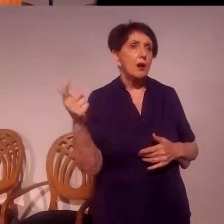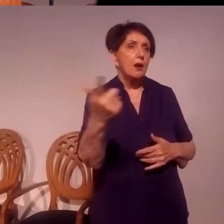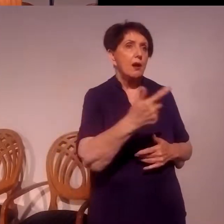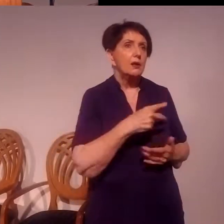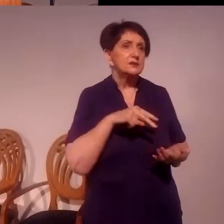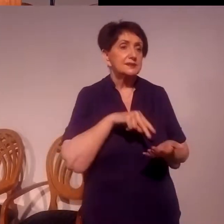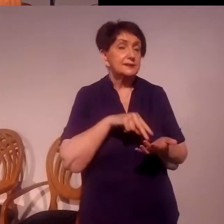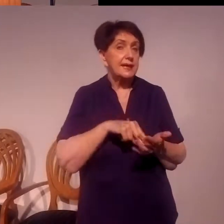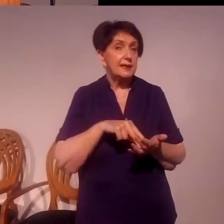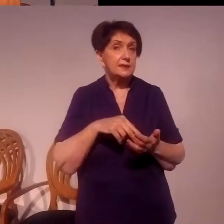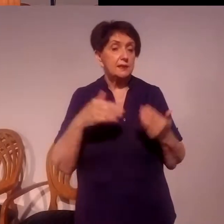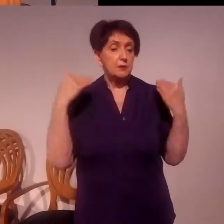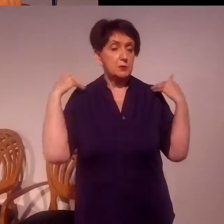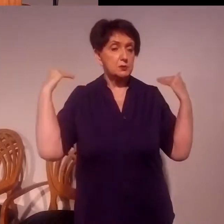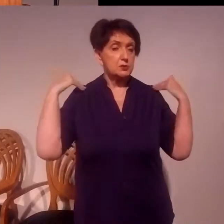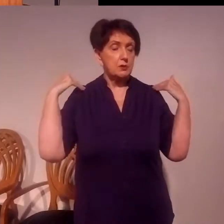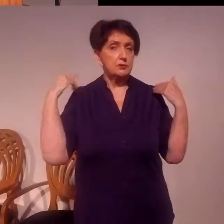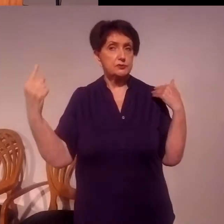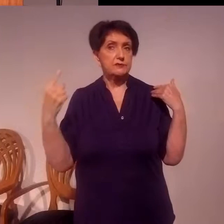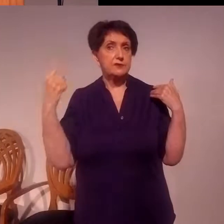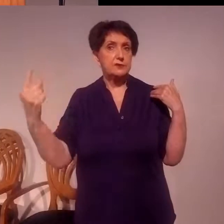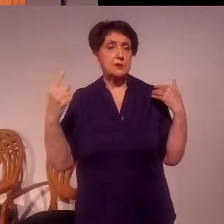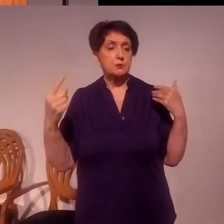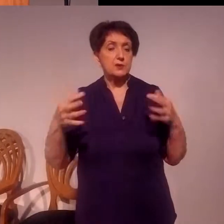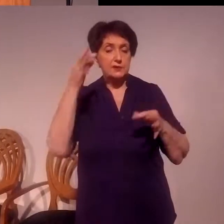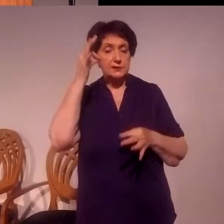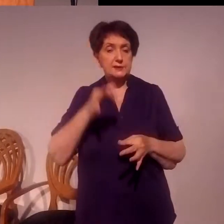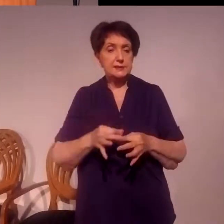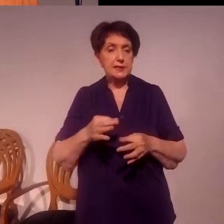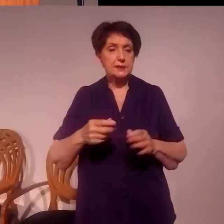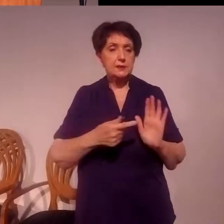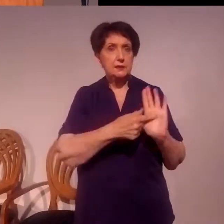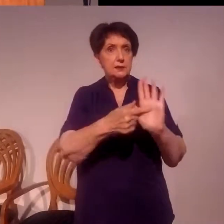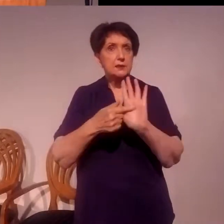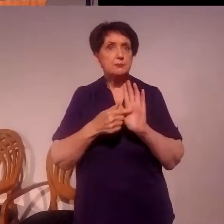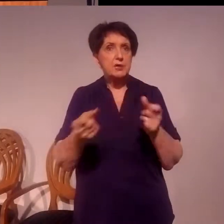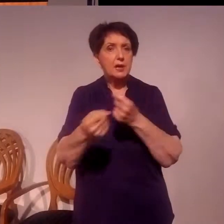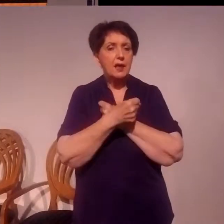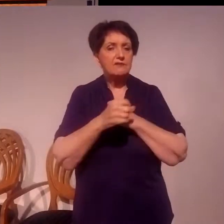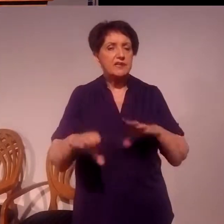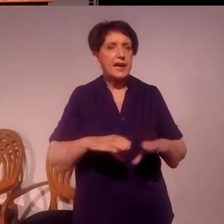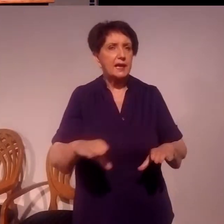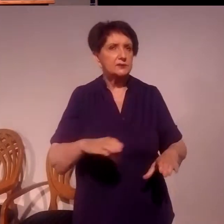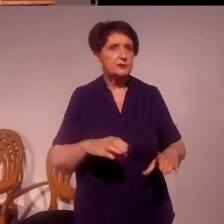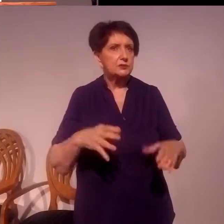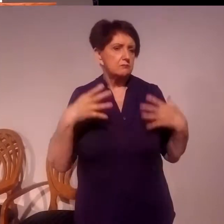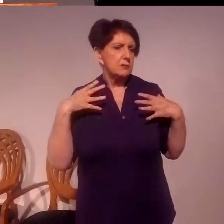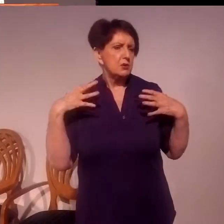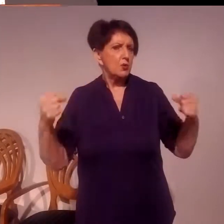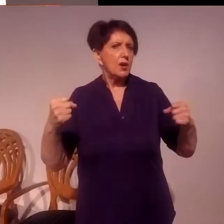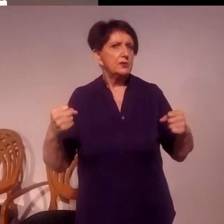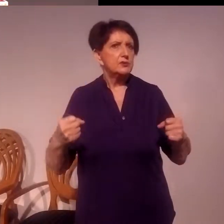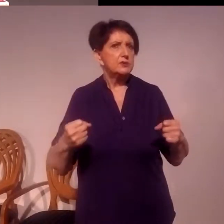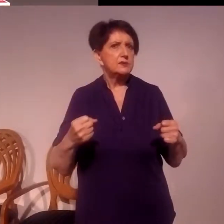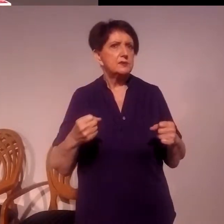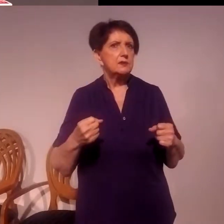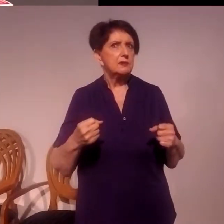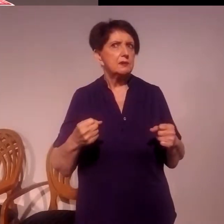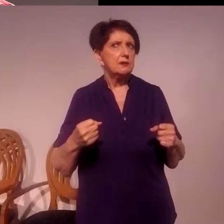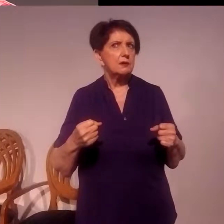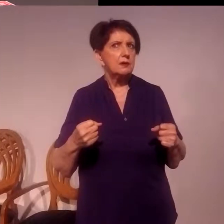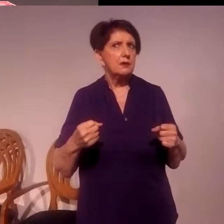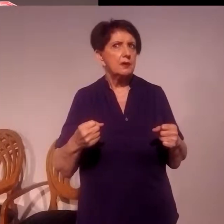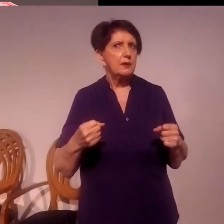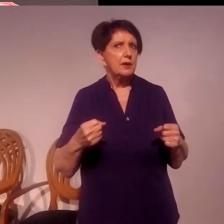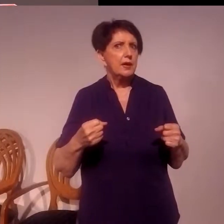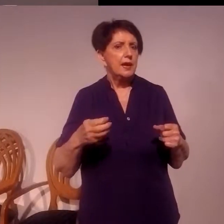the shoulders of someone that decided to be this love in action and to be courageous and to leave a continent that they had